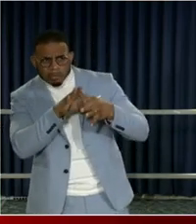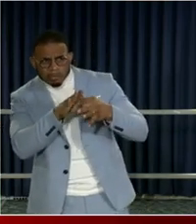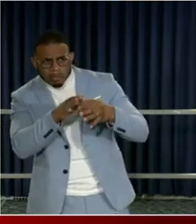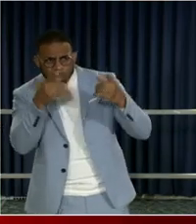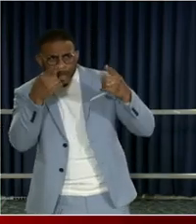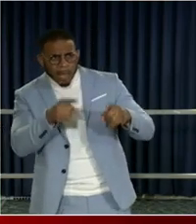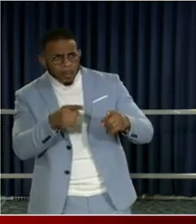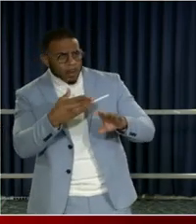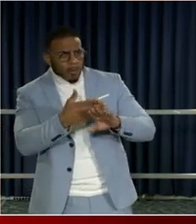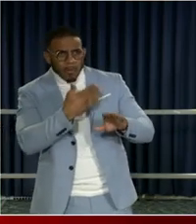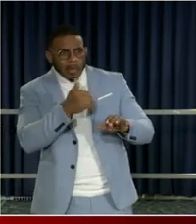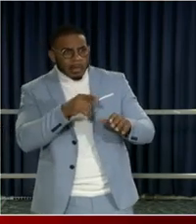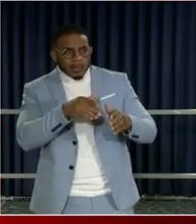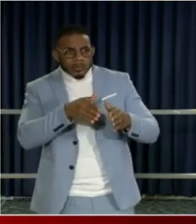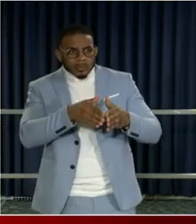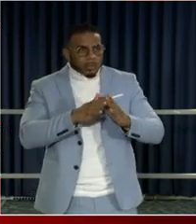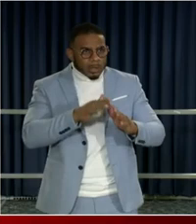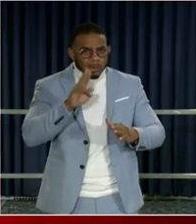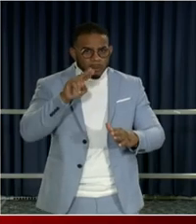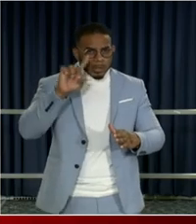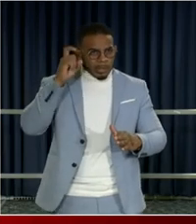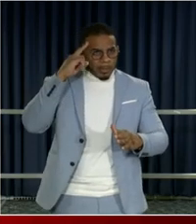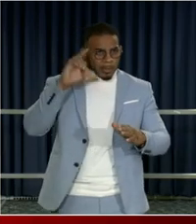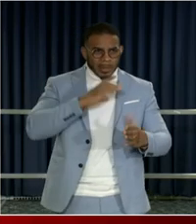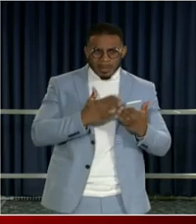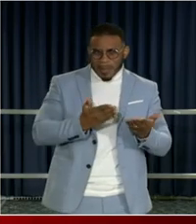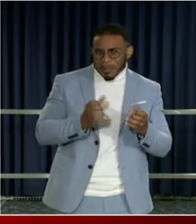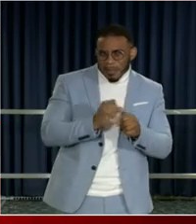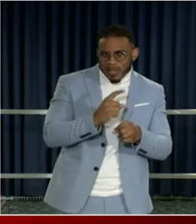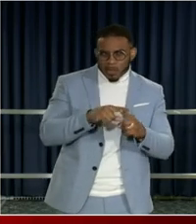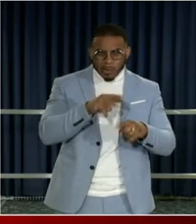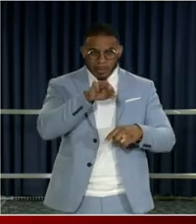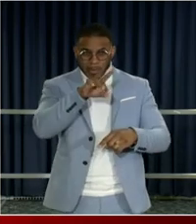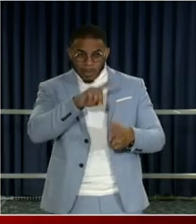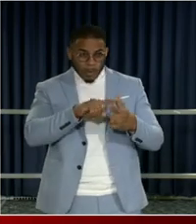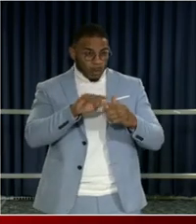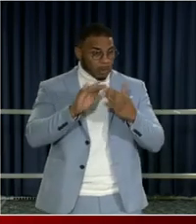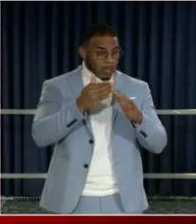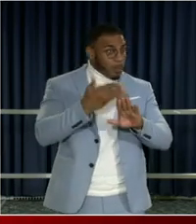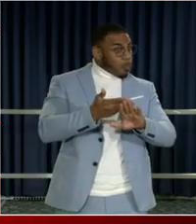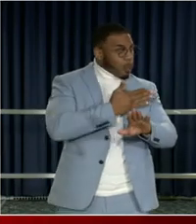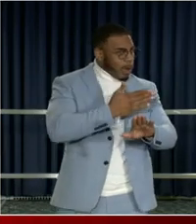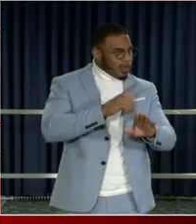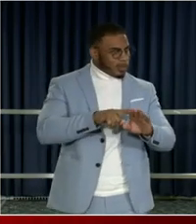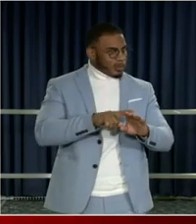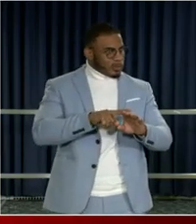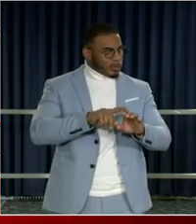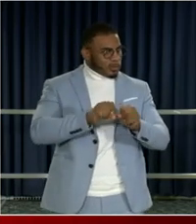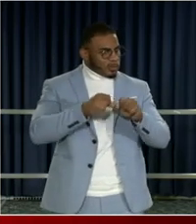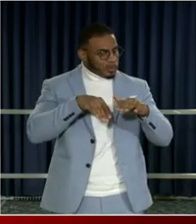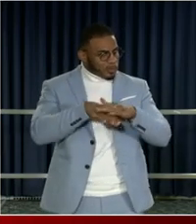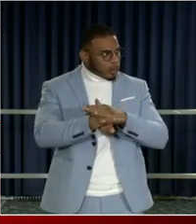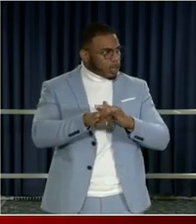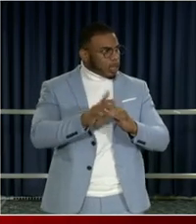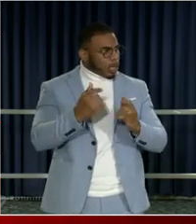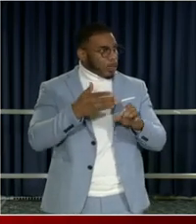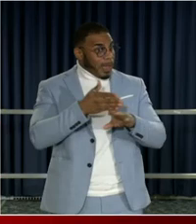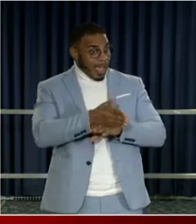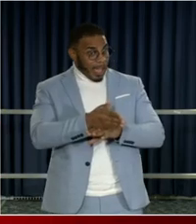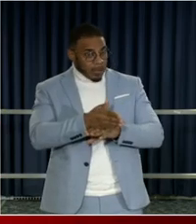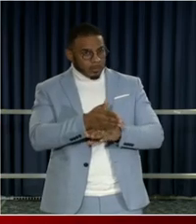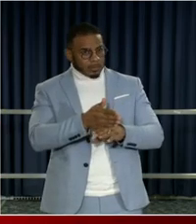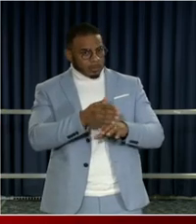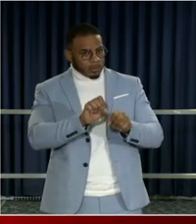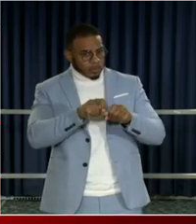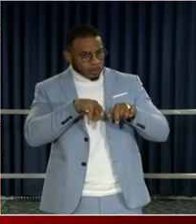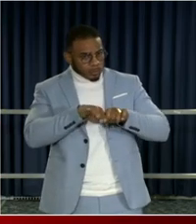that happened or any requests that the U.S. Capitol Police might have made to MPD or to the city prior to the breach, or did this come after the breach,